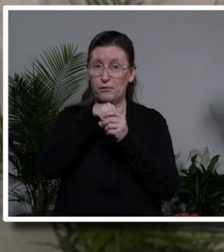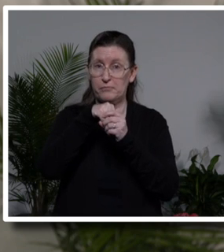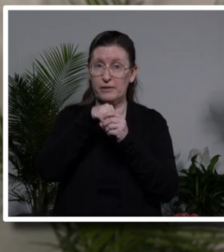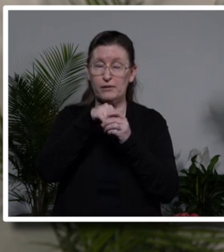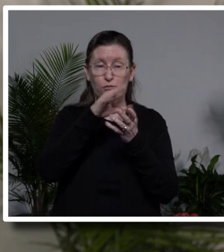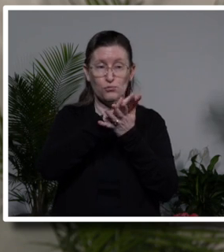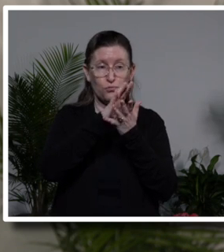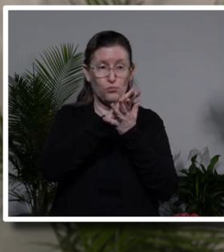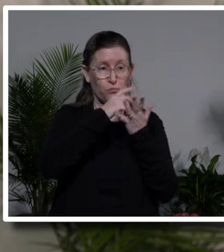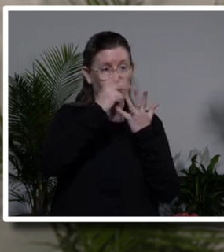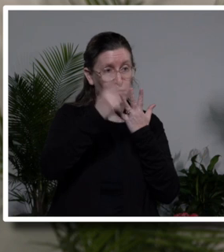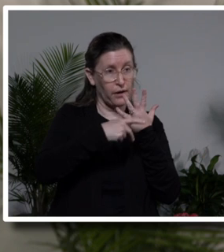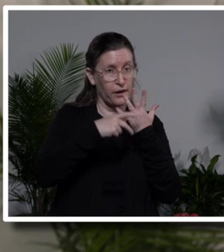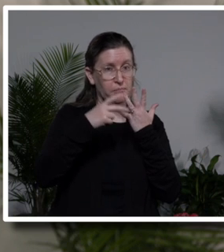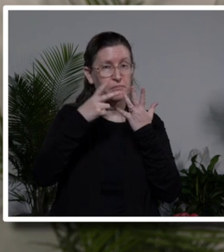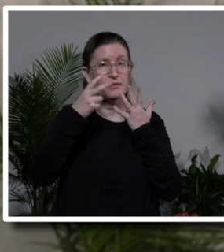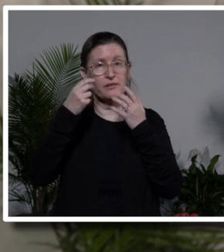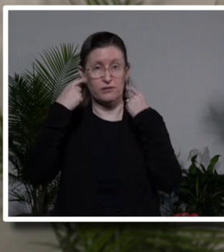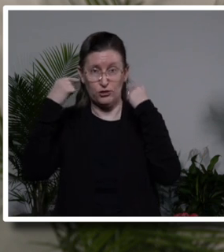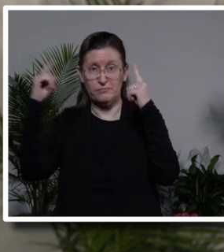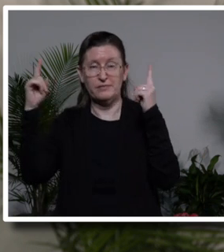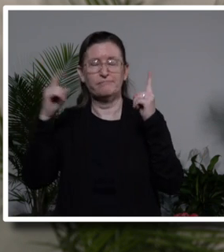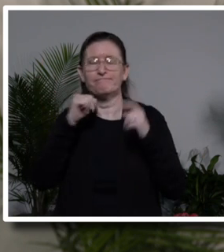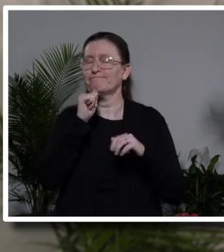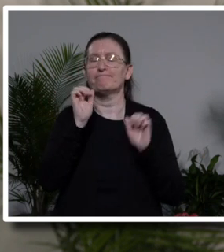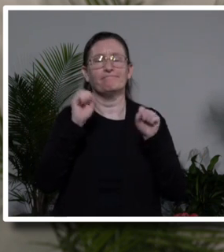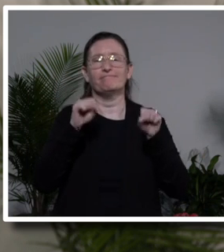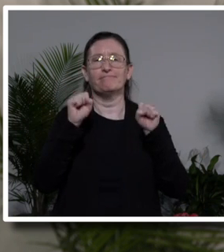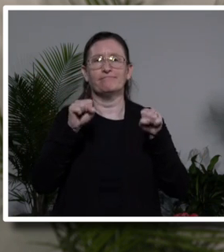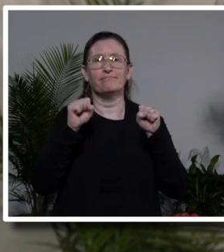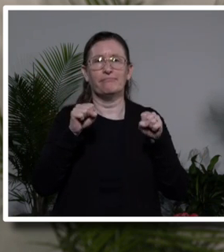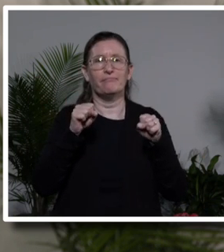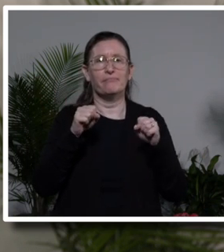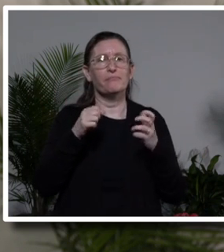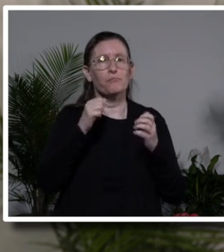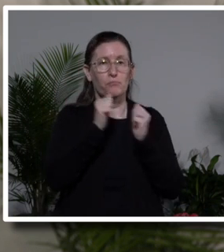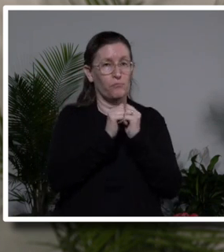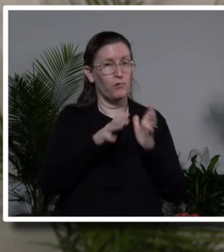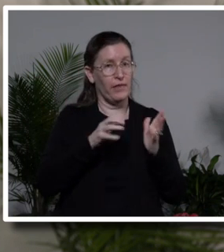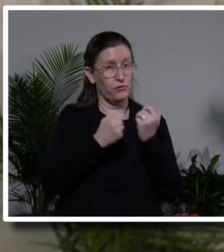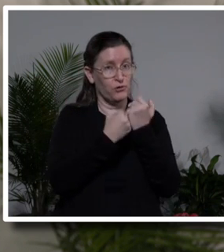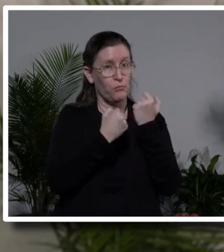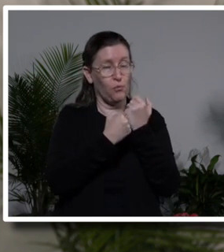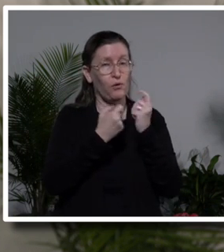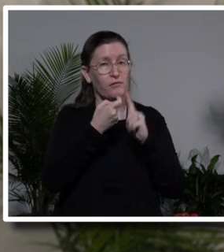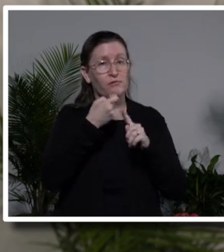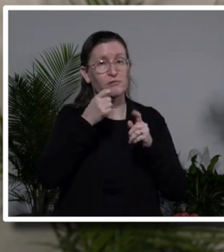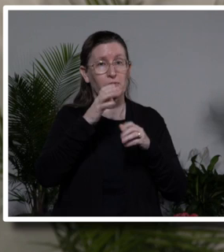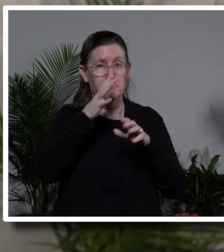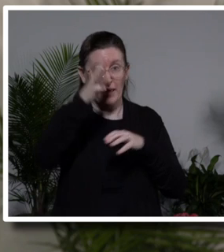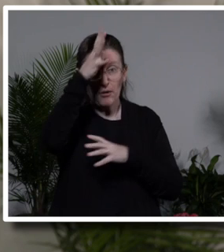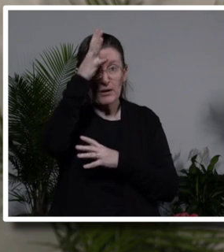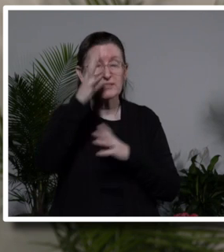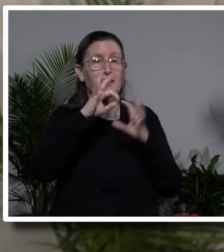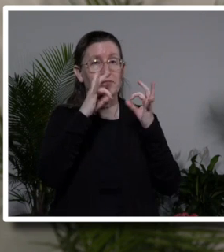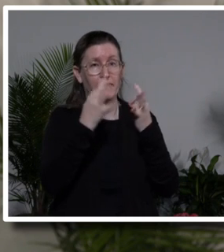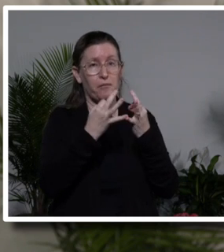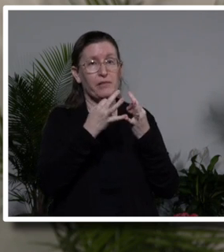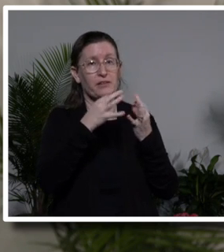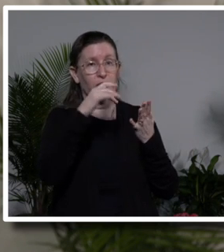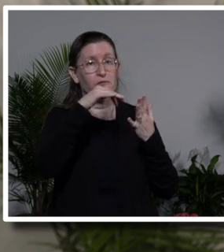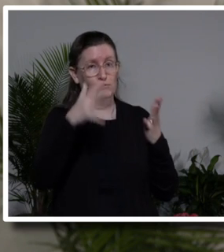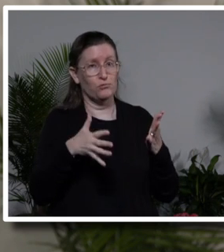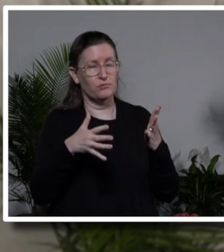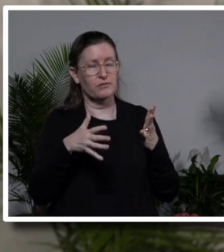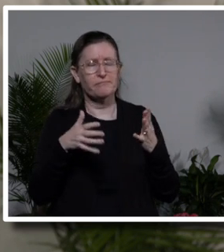This involvement in school programs and academic achievement would not be possible without the support from the parents and families of these